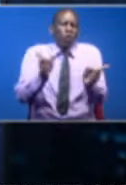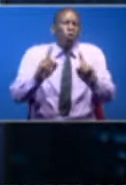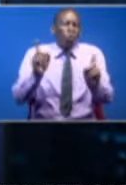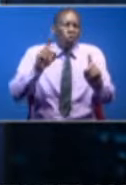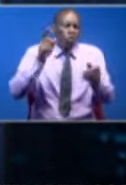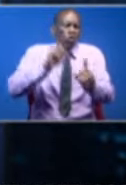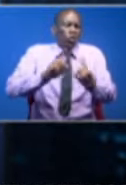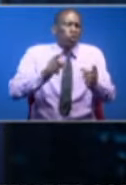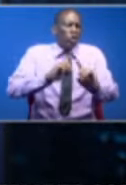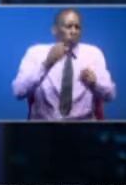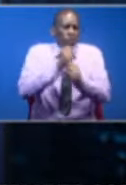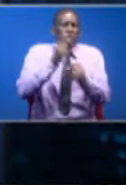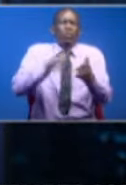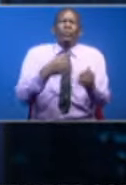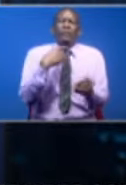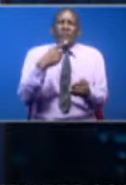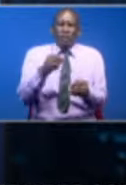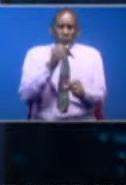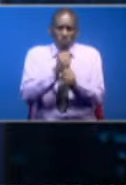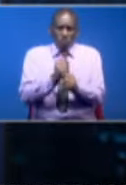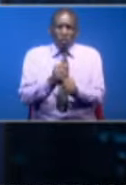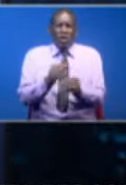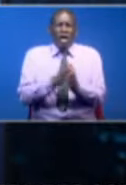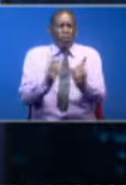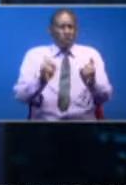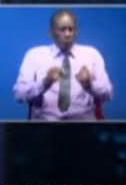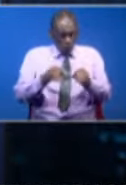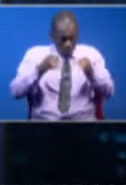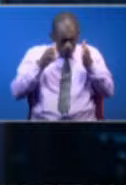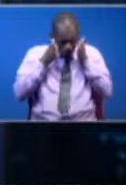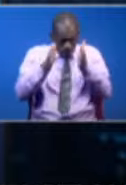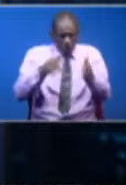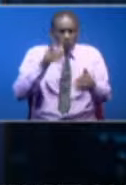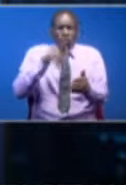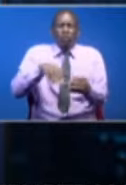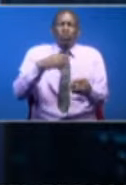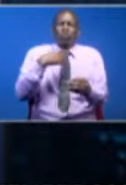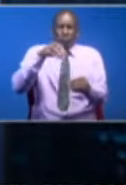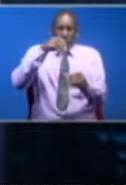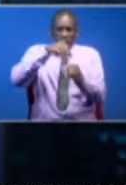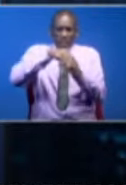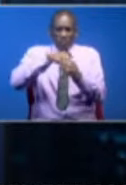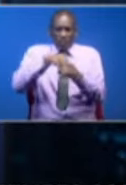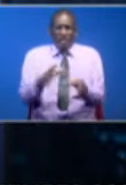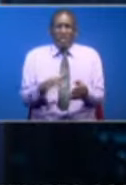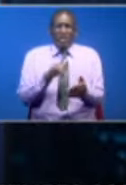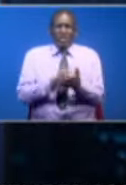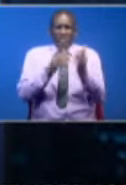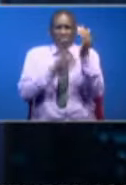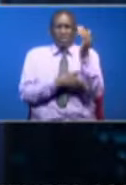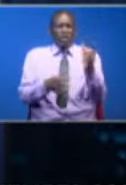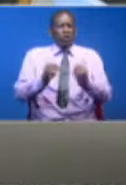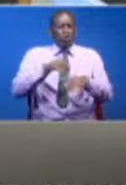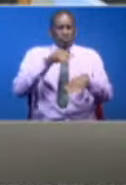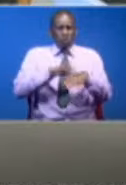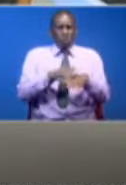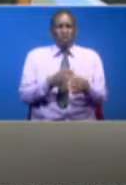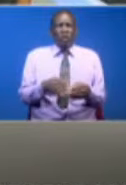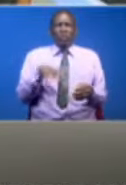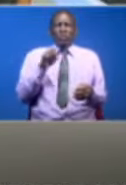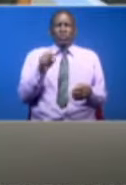commitment to investors, for example. So that's what that is. Not good, basically.